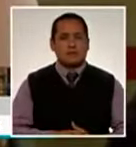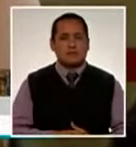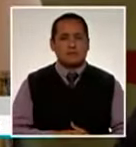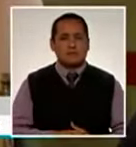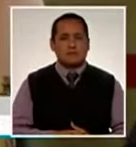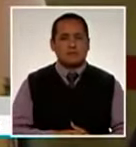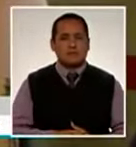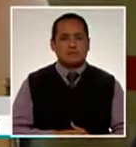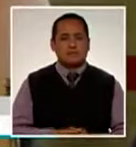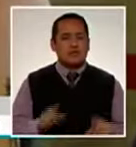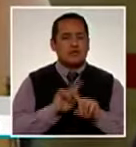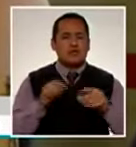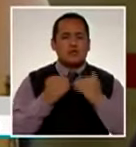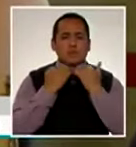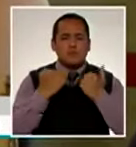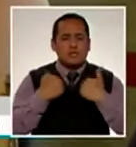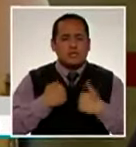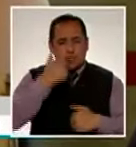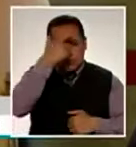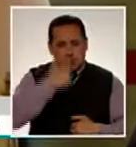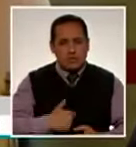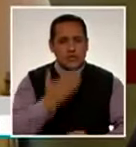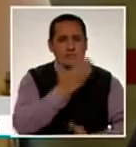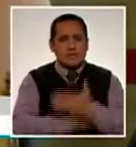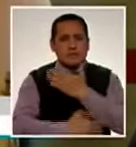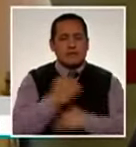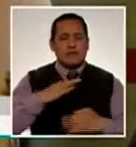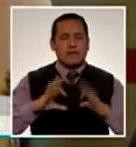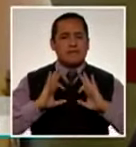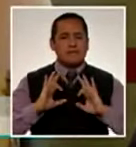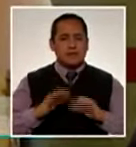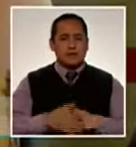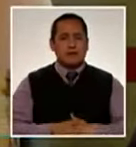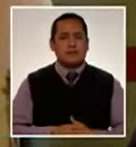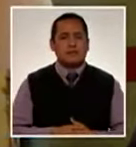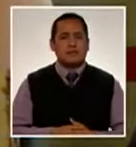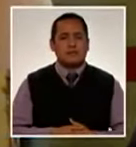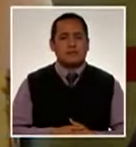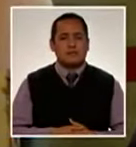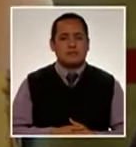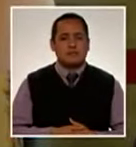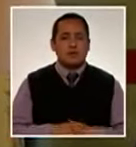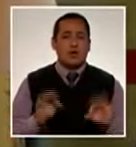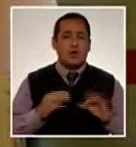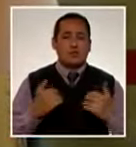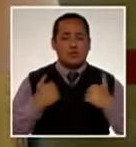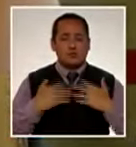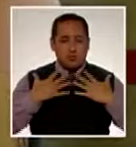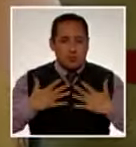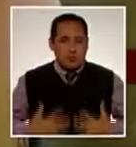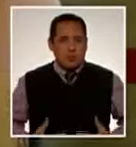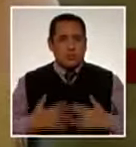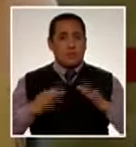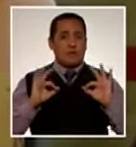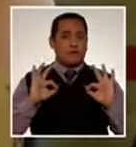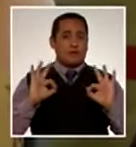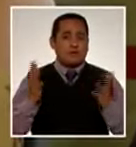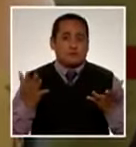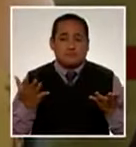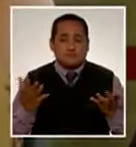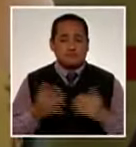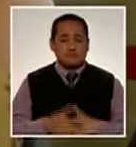and mi vida. Whether we have a physical disability, y no importa si uno tiene una discapacidad or we física have a great body, o tenemos un